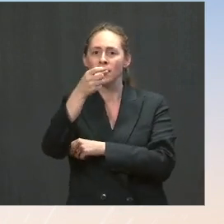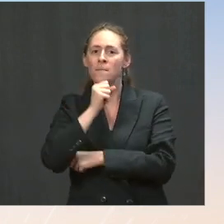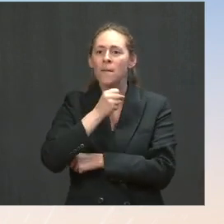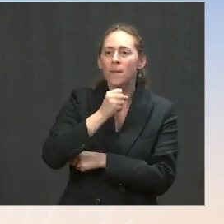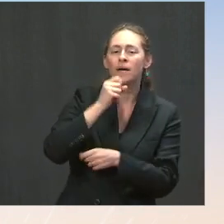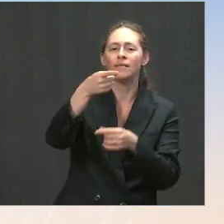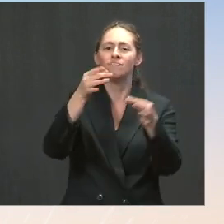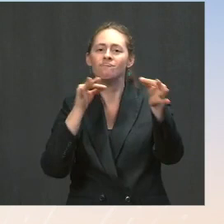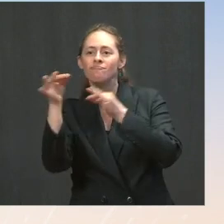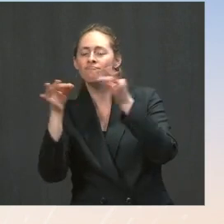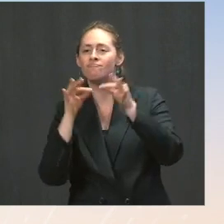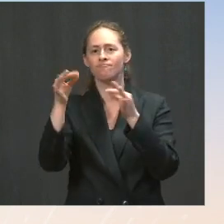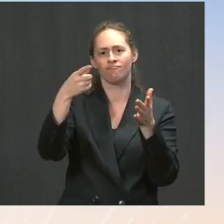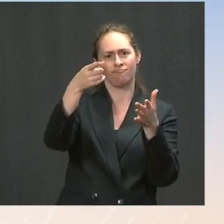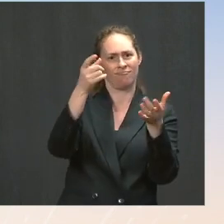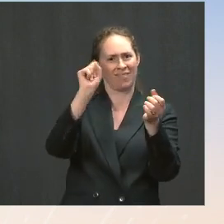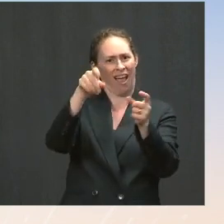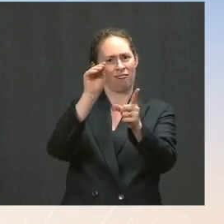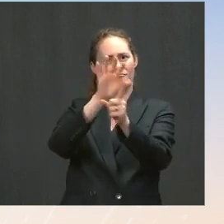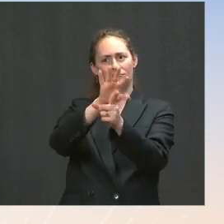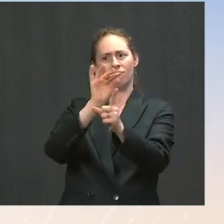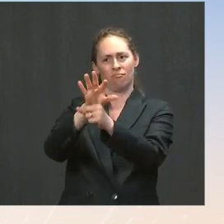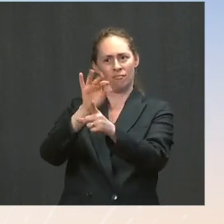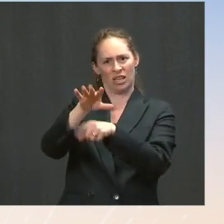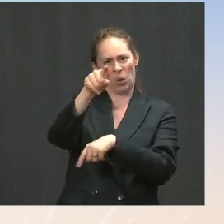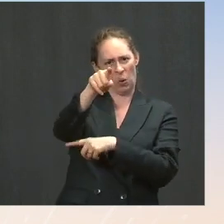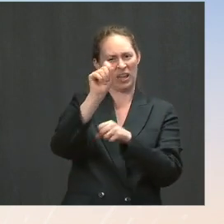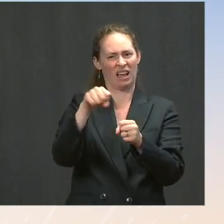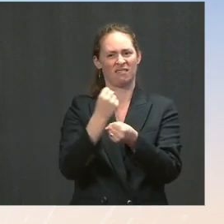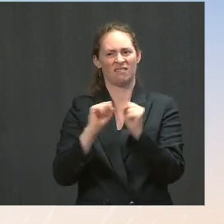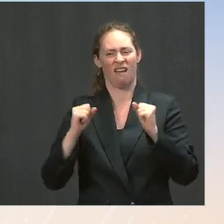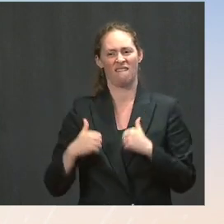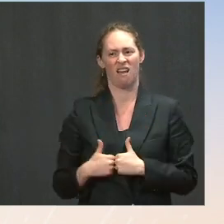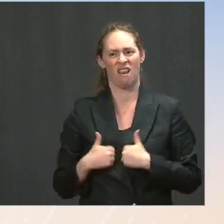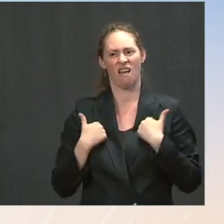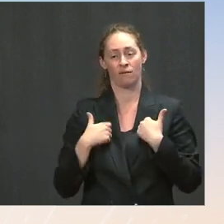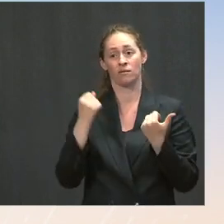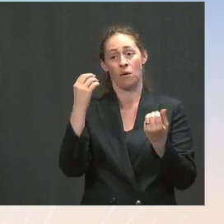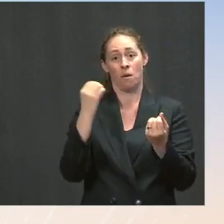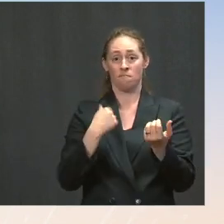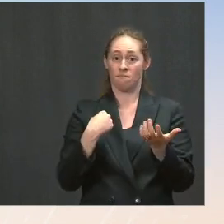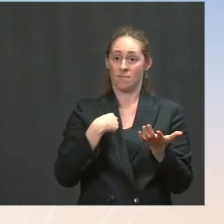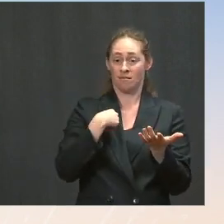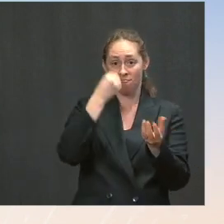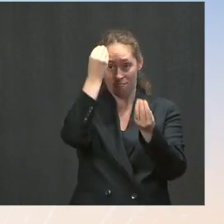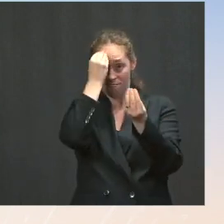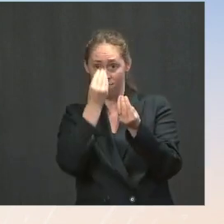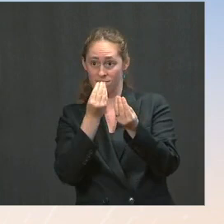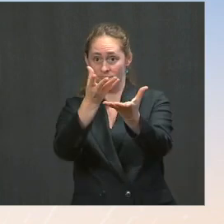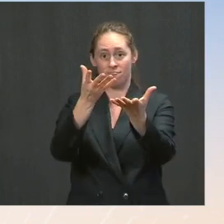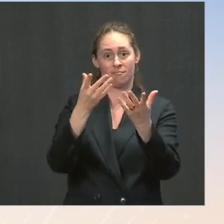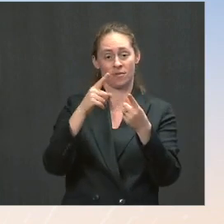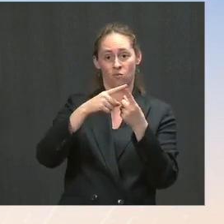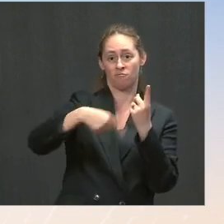how to protect themselves and save their lives. So our message to the American public is we are at war. We continue to be